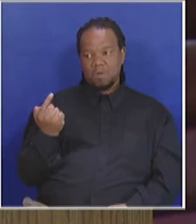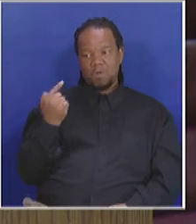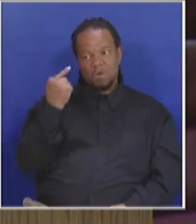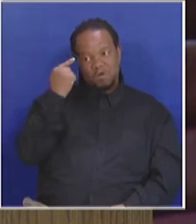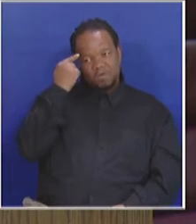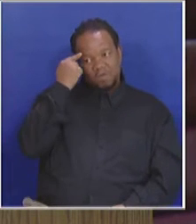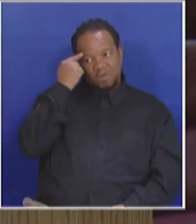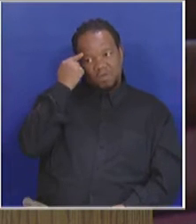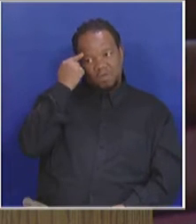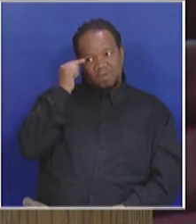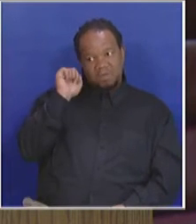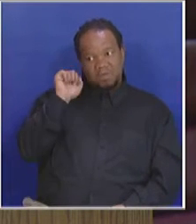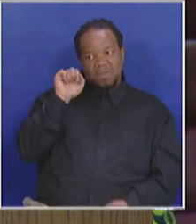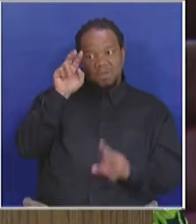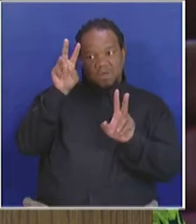urgent.